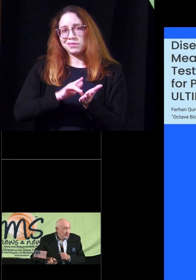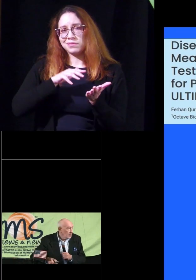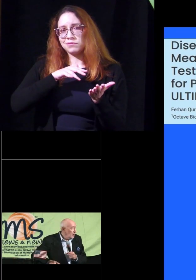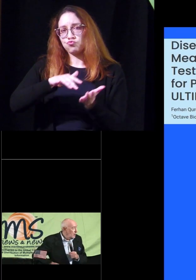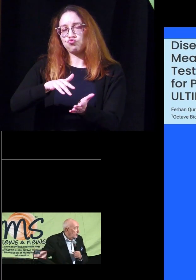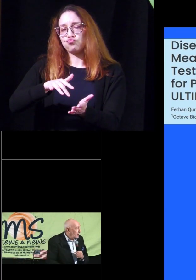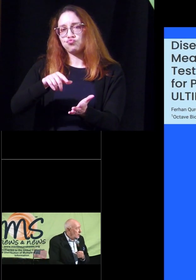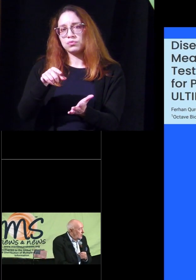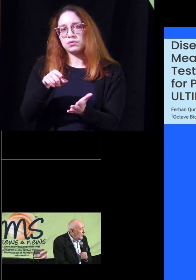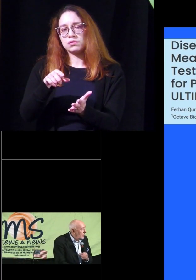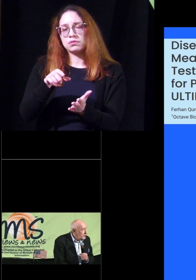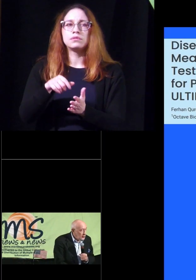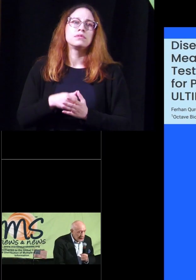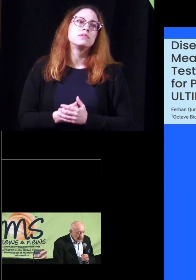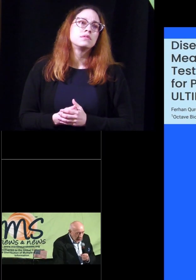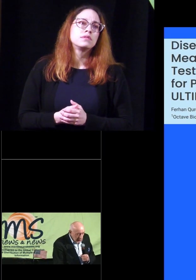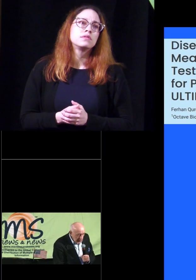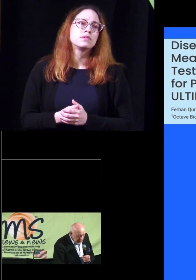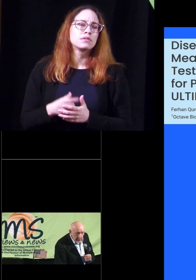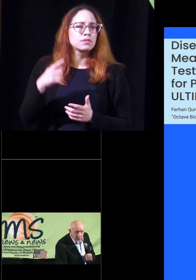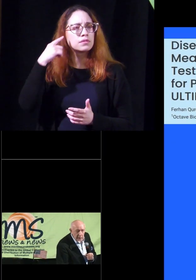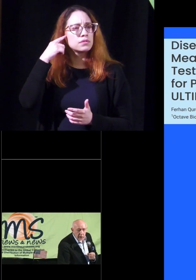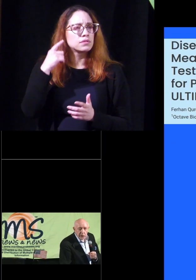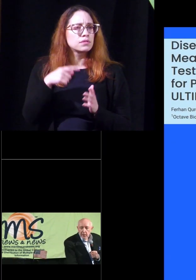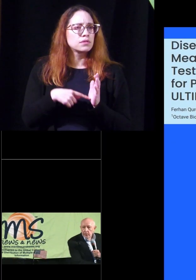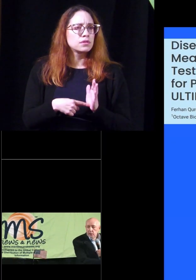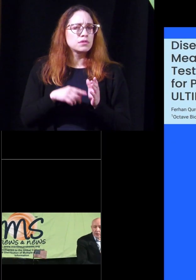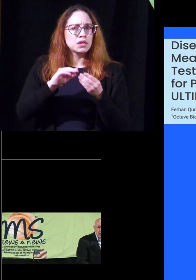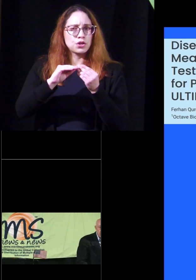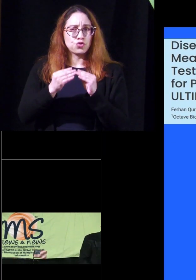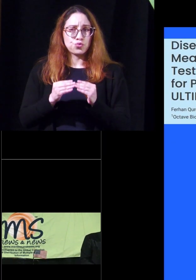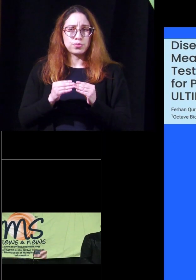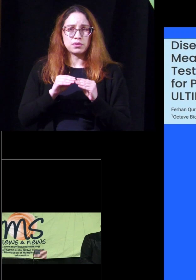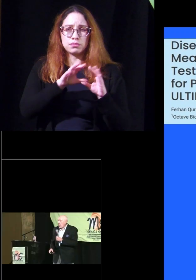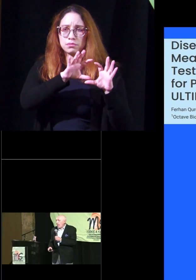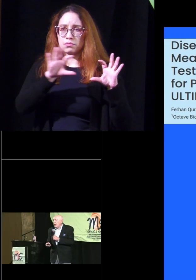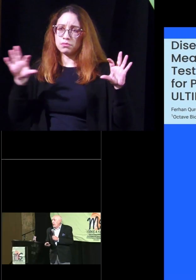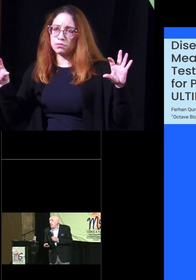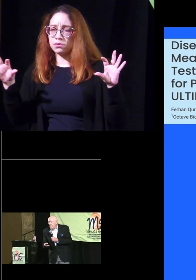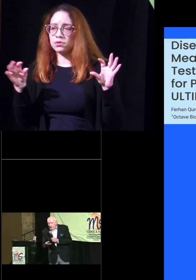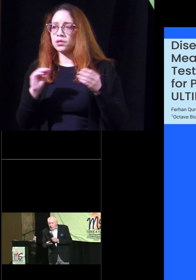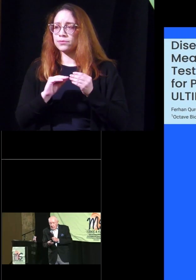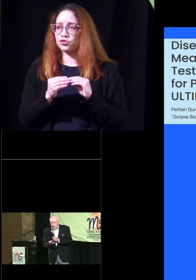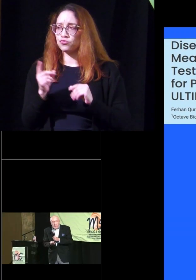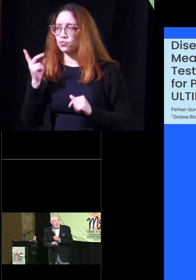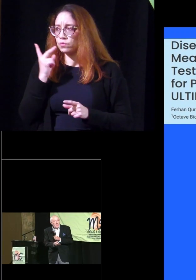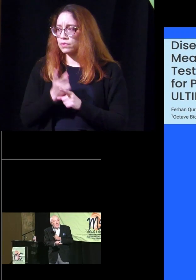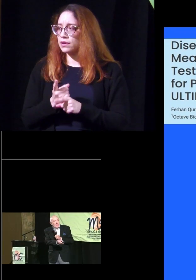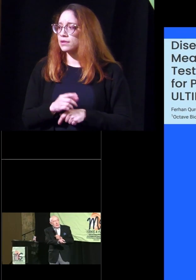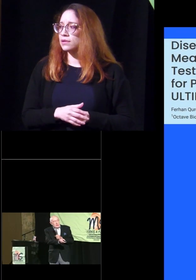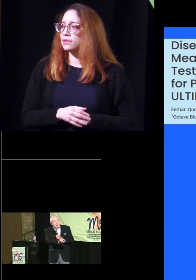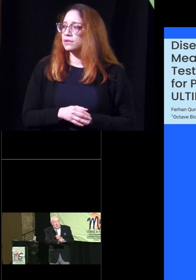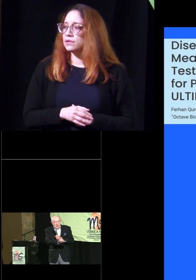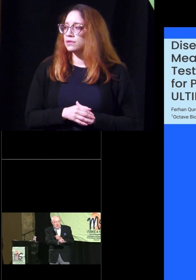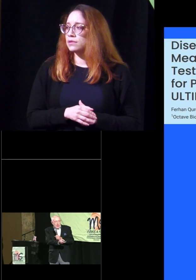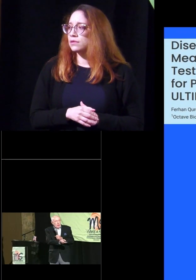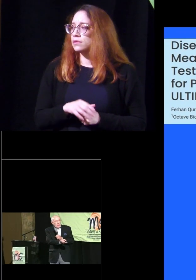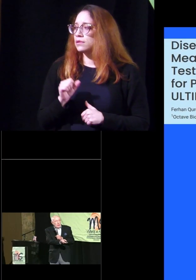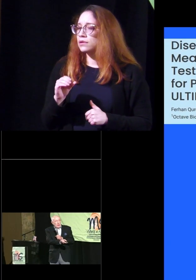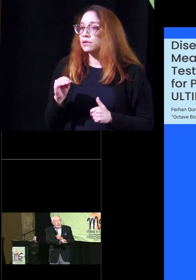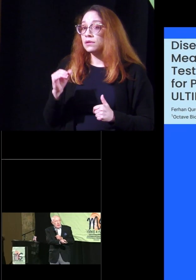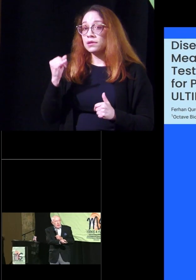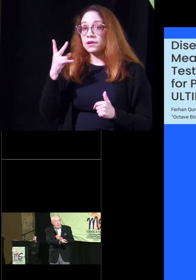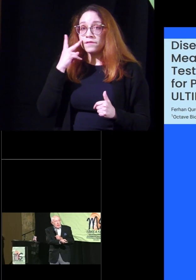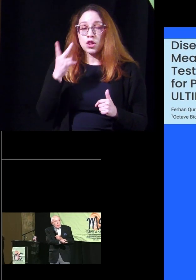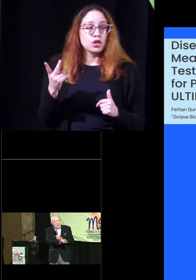drug. This one, I think you can see the numbers. Can you see the numbers on this one at least? Yeah, hopefully. So if